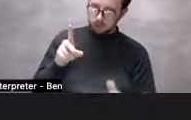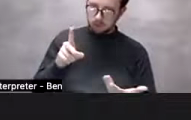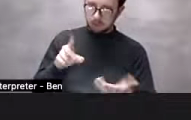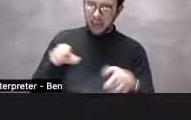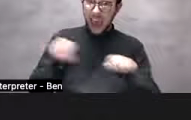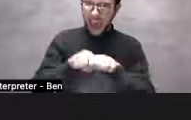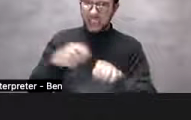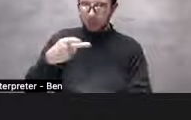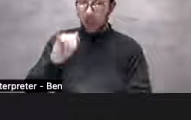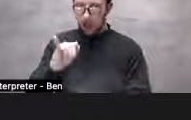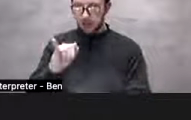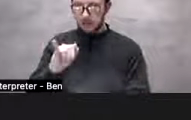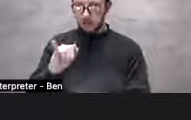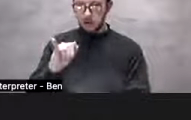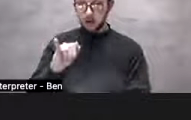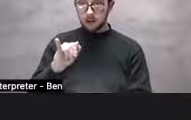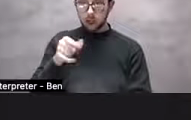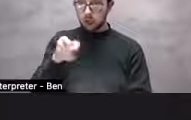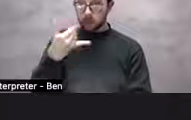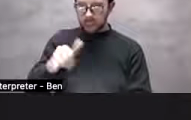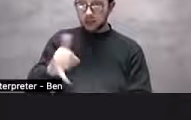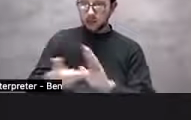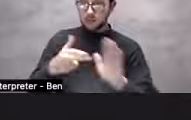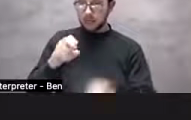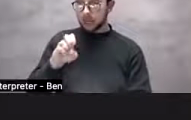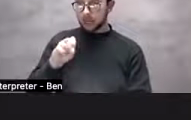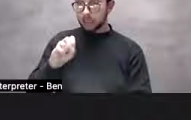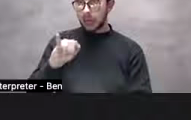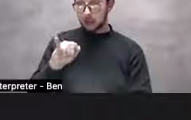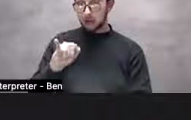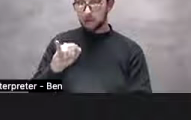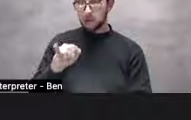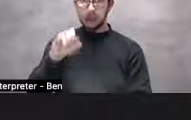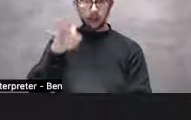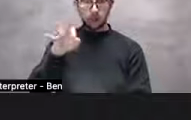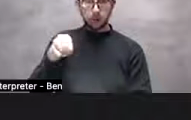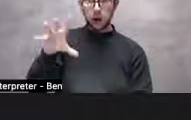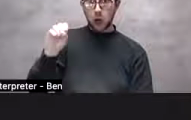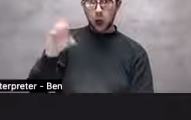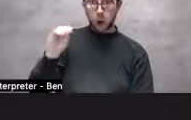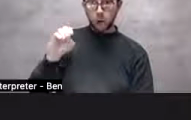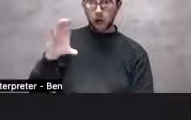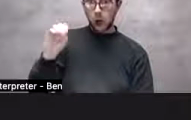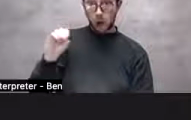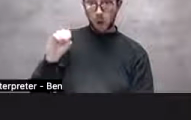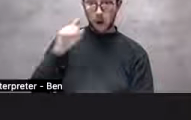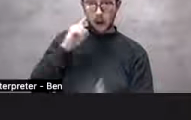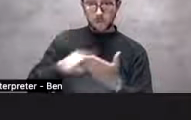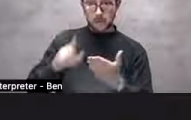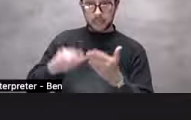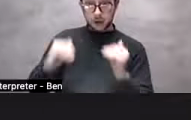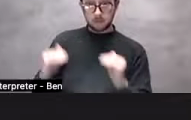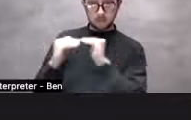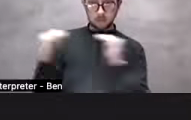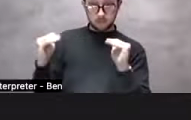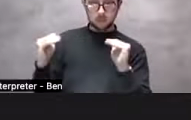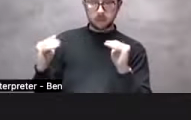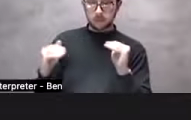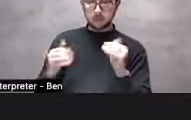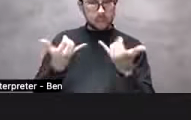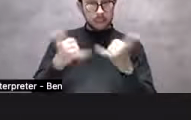So you're still an ESI eligible if you've been co-investigator on a grant. You're still ESI eligible if you've